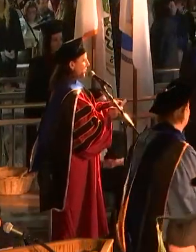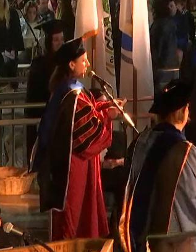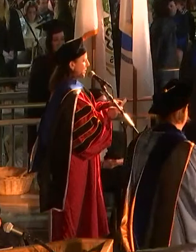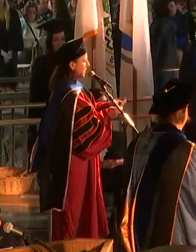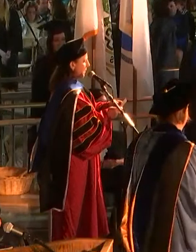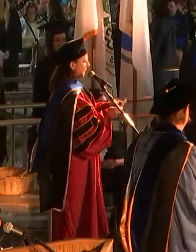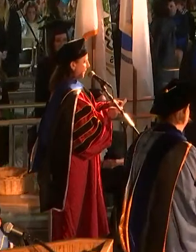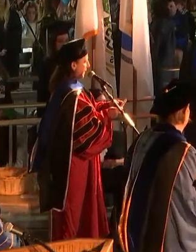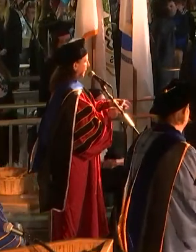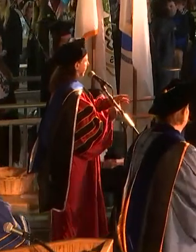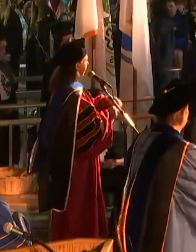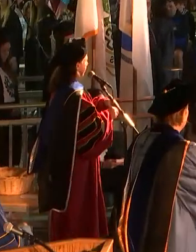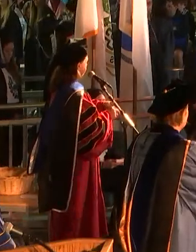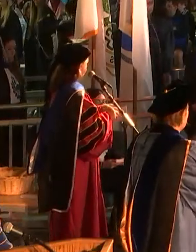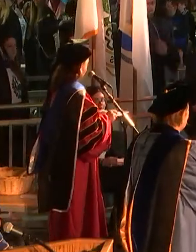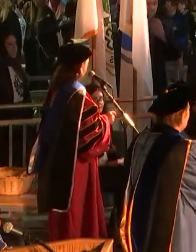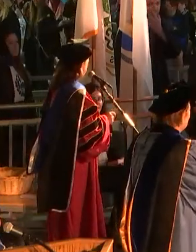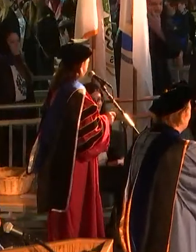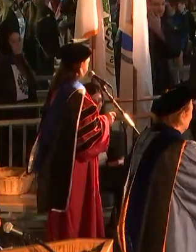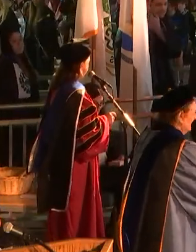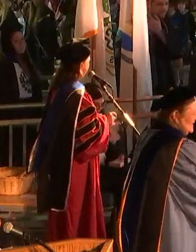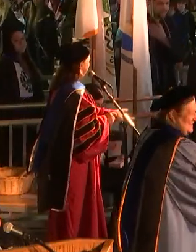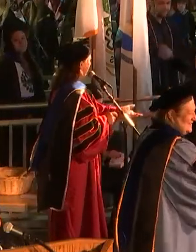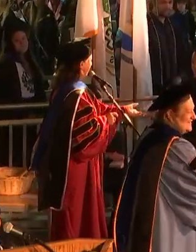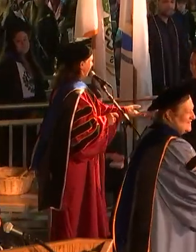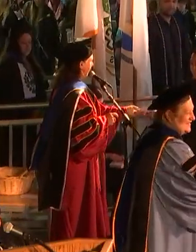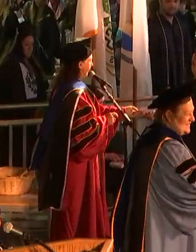Thomas Joseph Field.